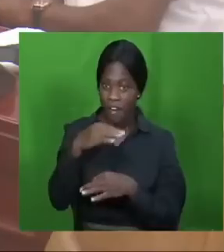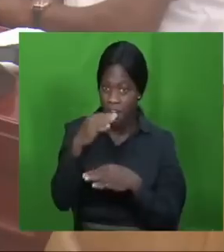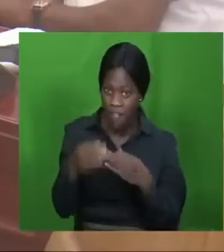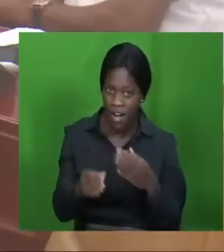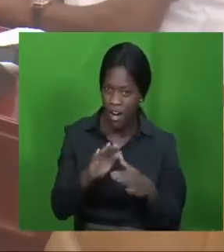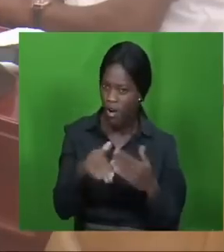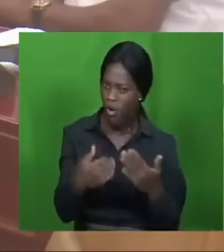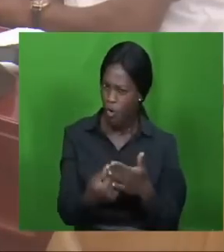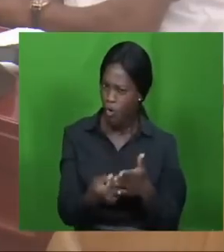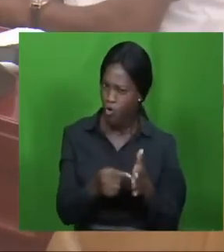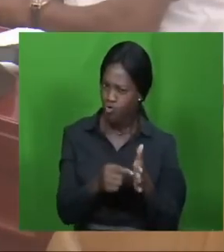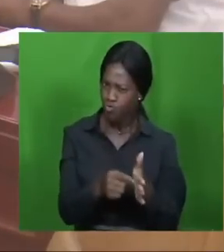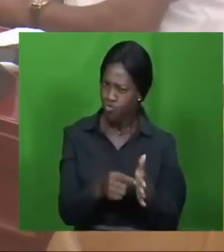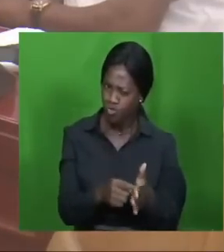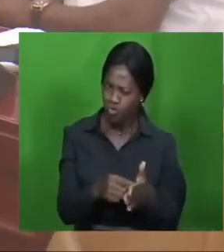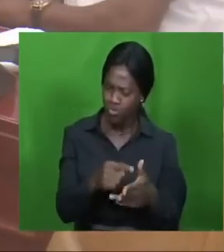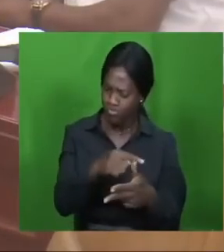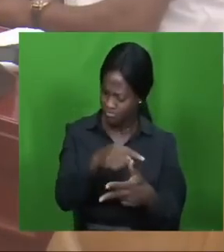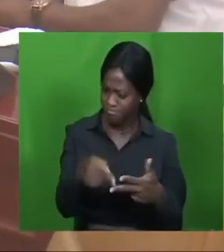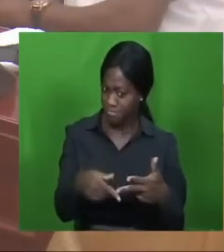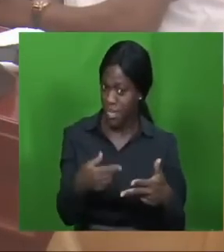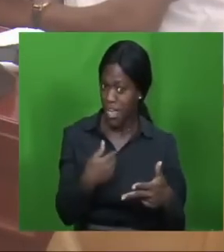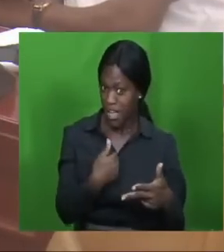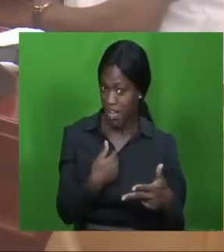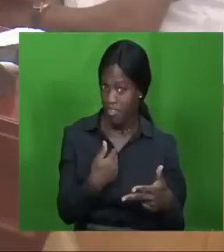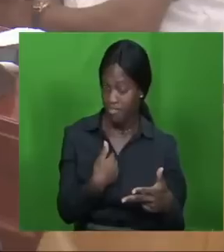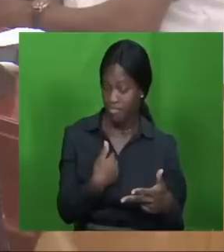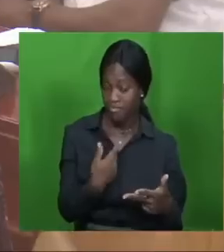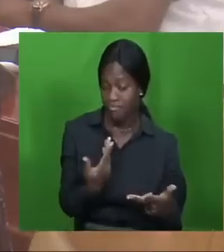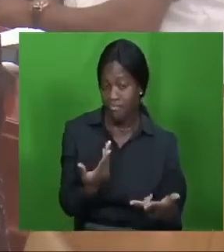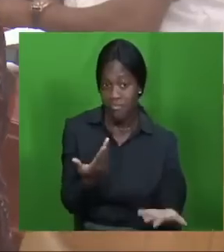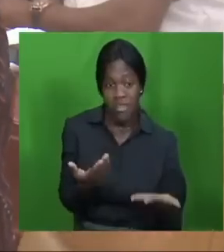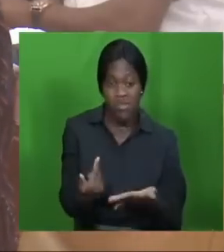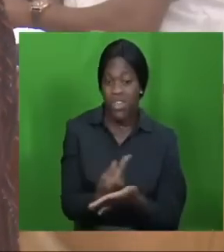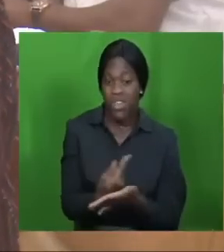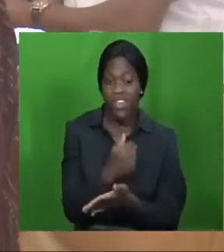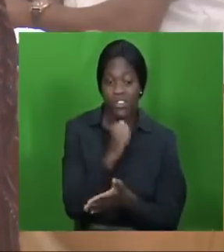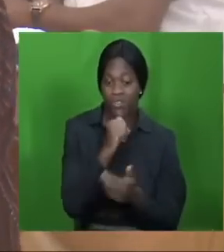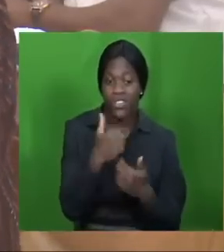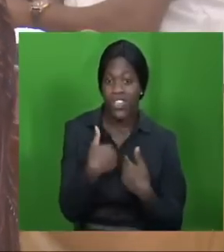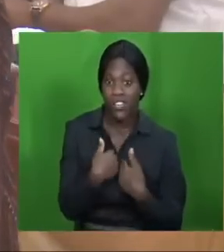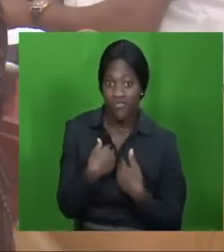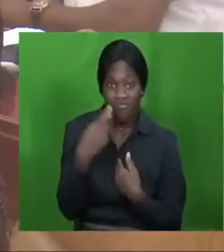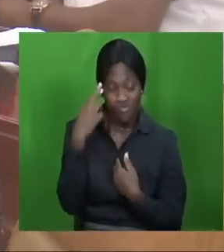talking about. Maybe we lacked them. That is why we did not go far. So,